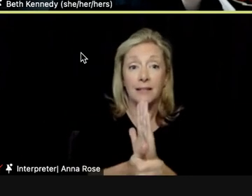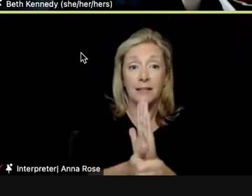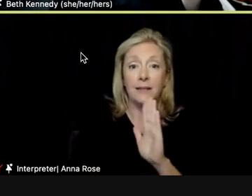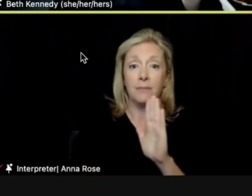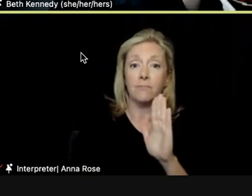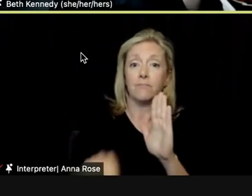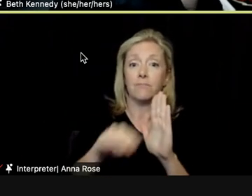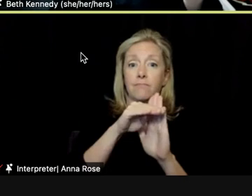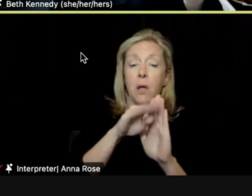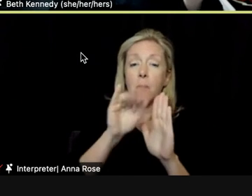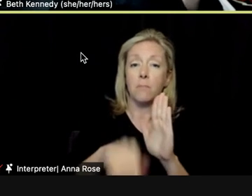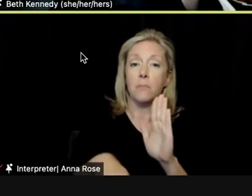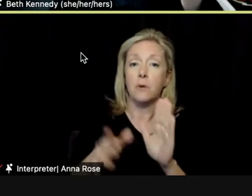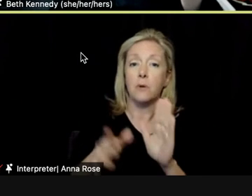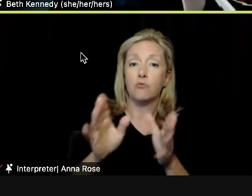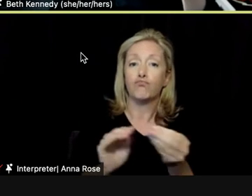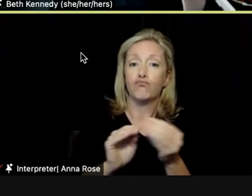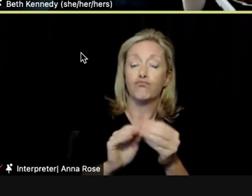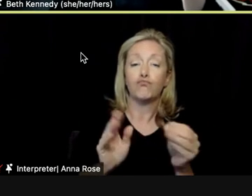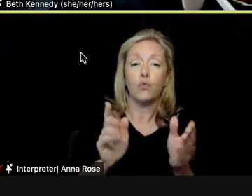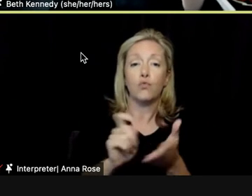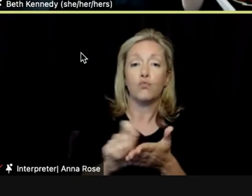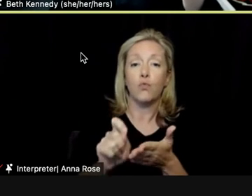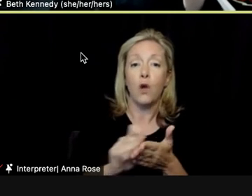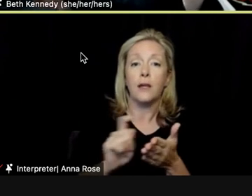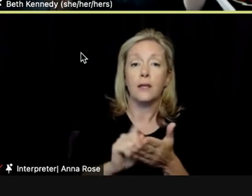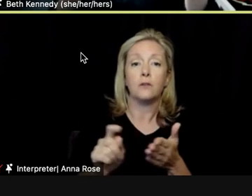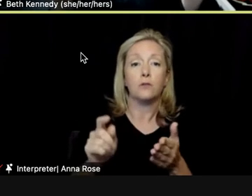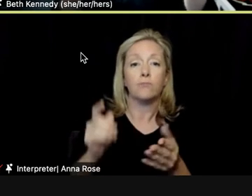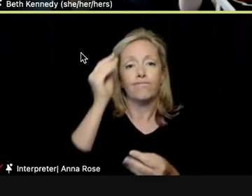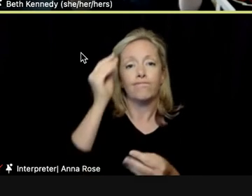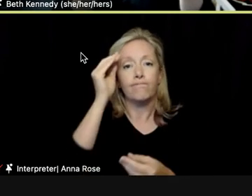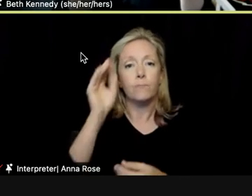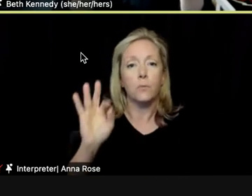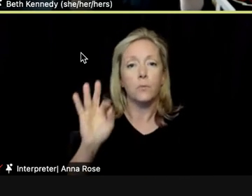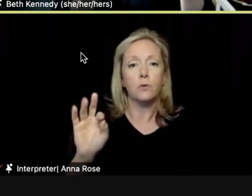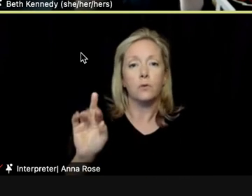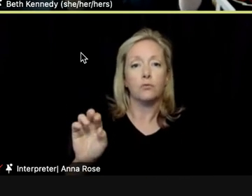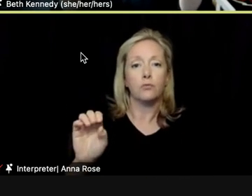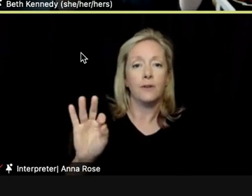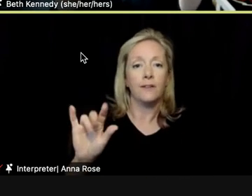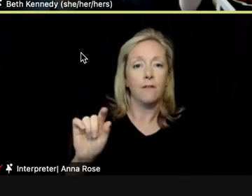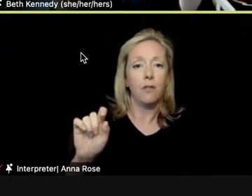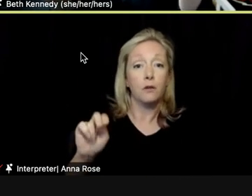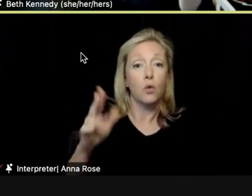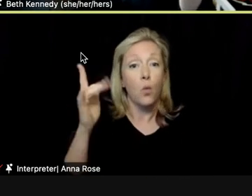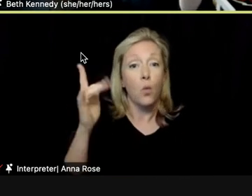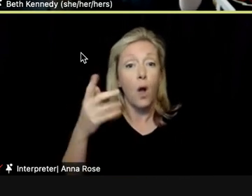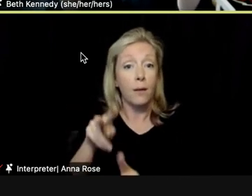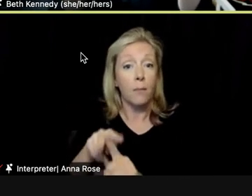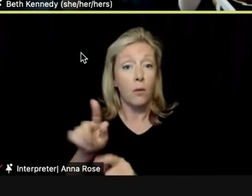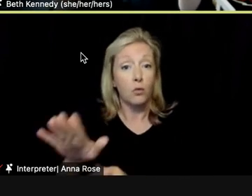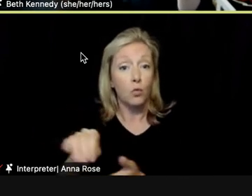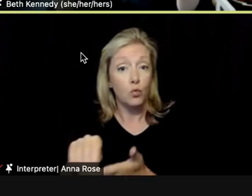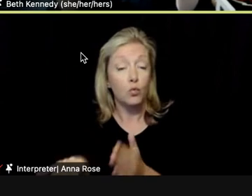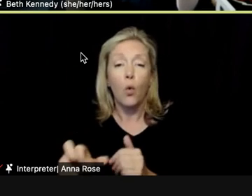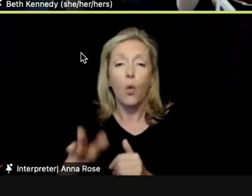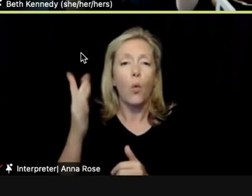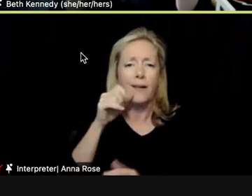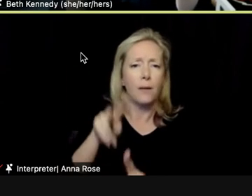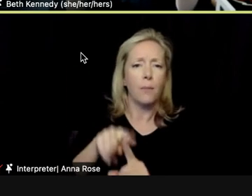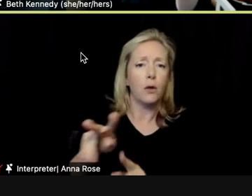your student, or why you don't do it with your student, because maybe your student doesn't need that thing. And then you have to have